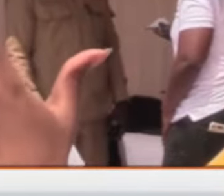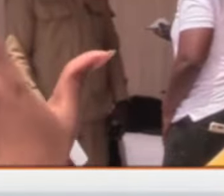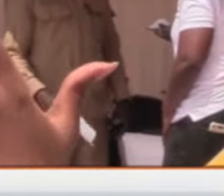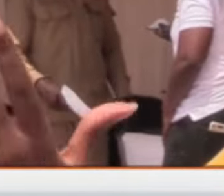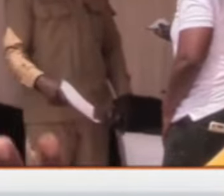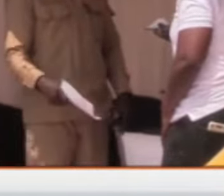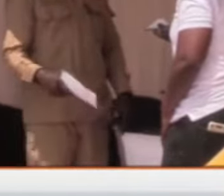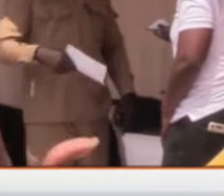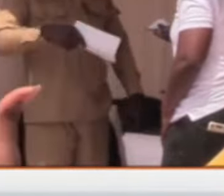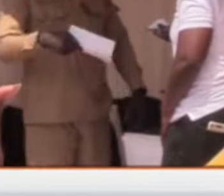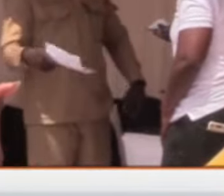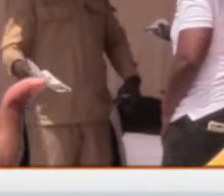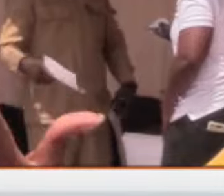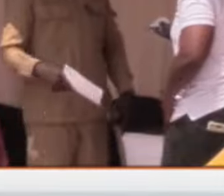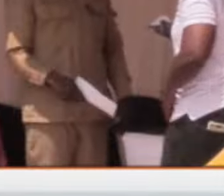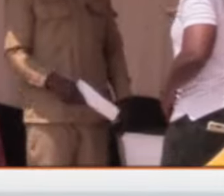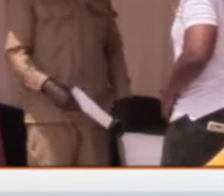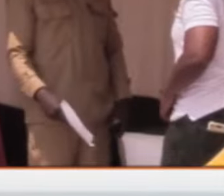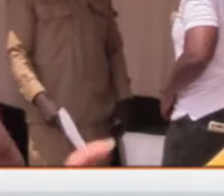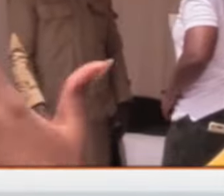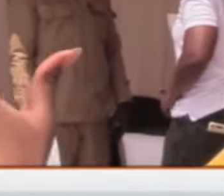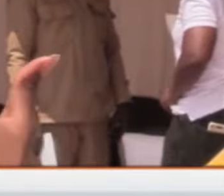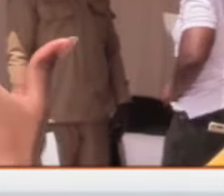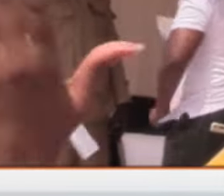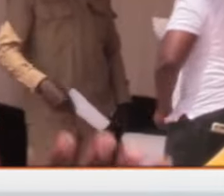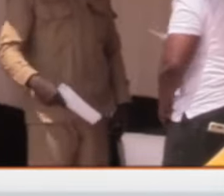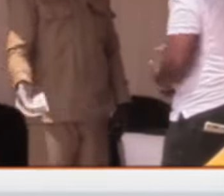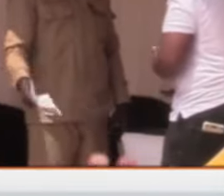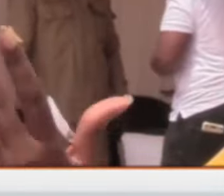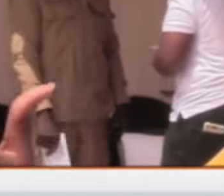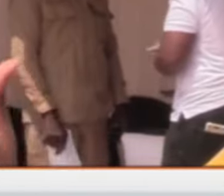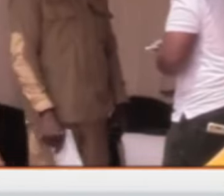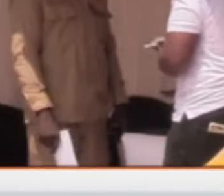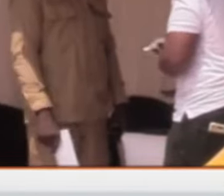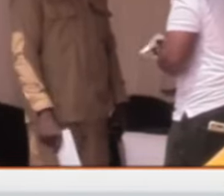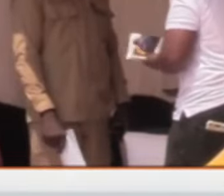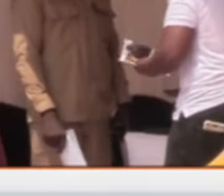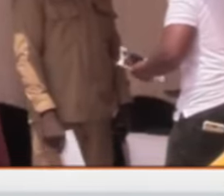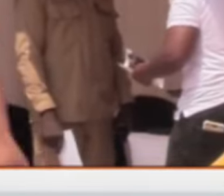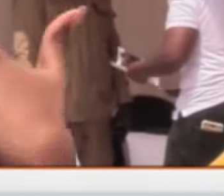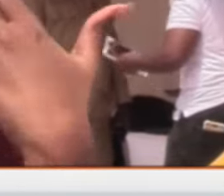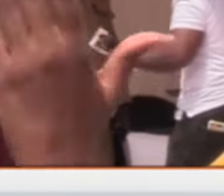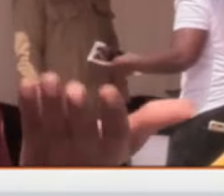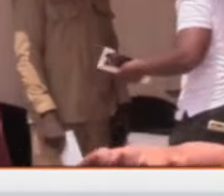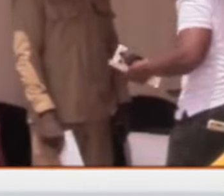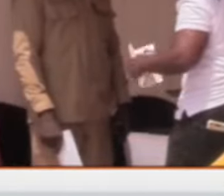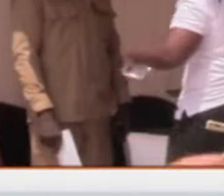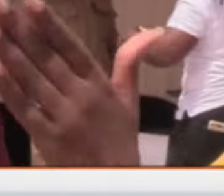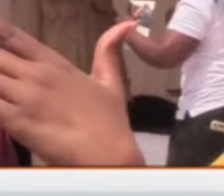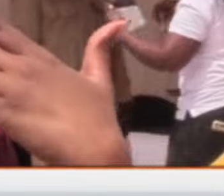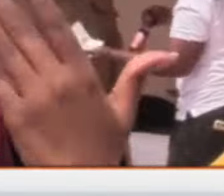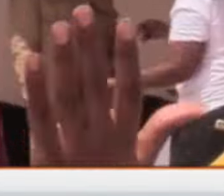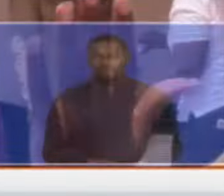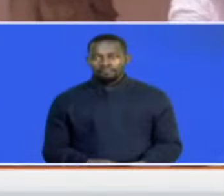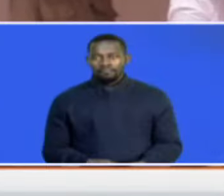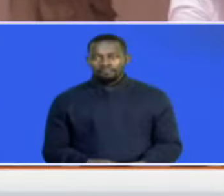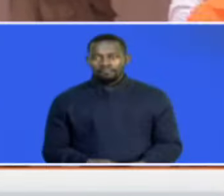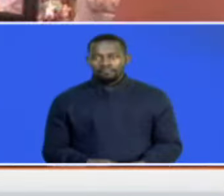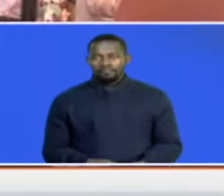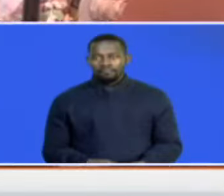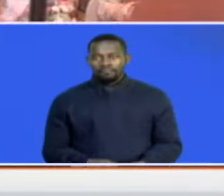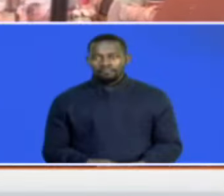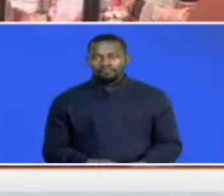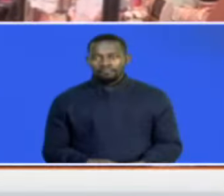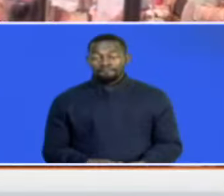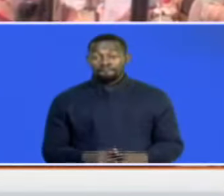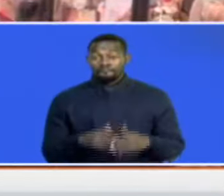at times you need to have first-hand experience with your clients, and also get recommendations as to how I can improve my business, and also what people want to see